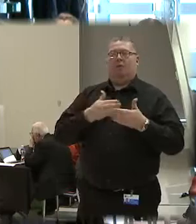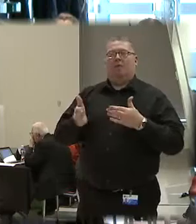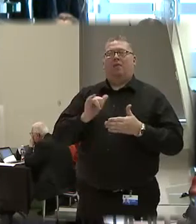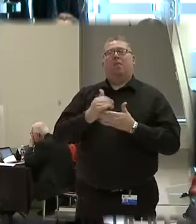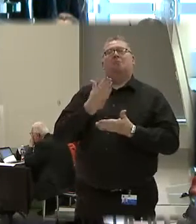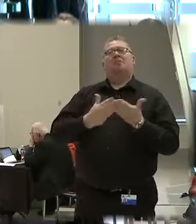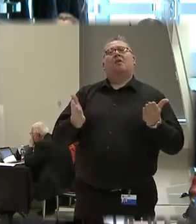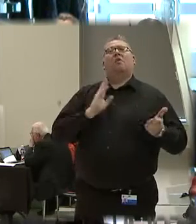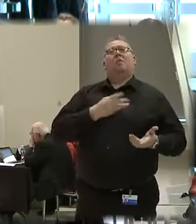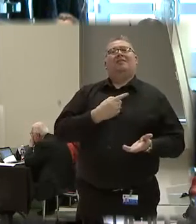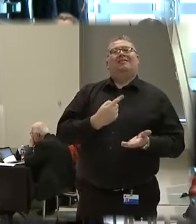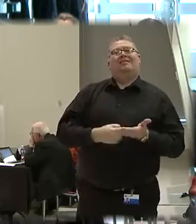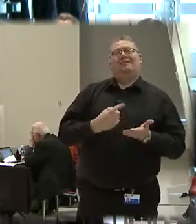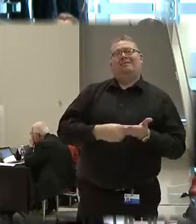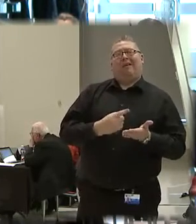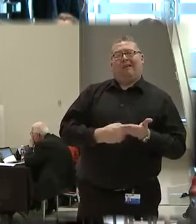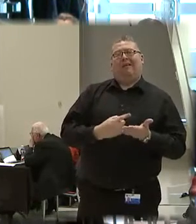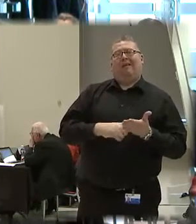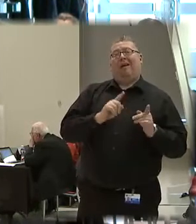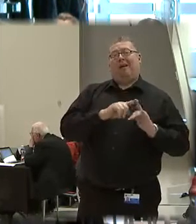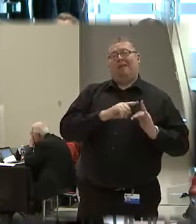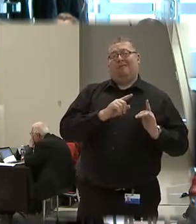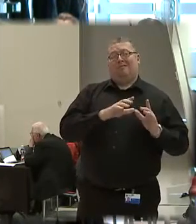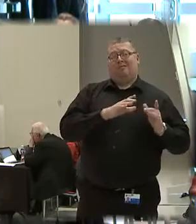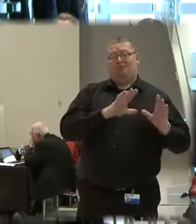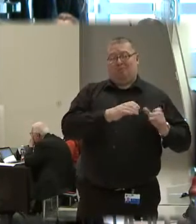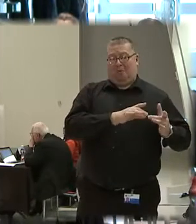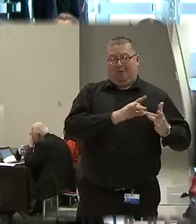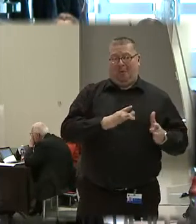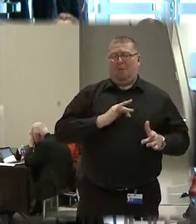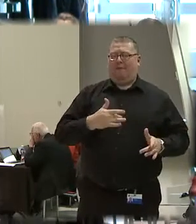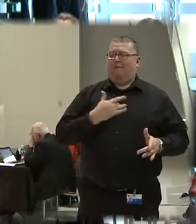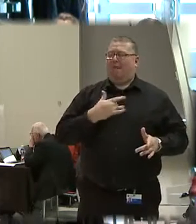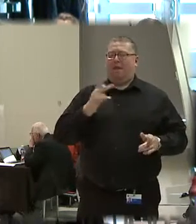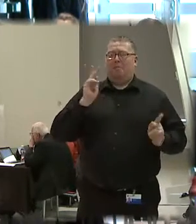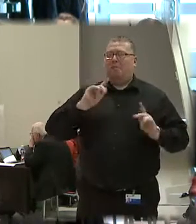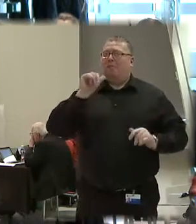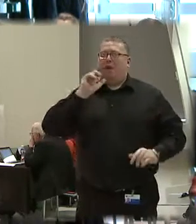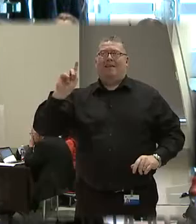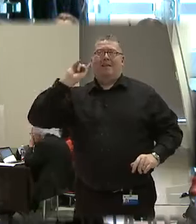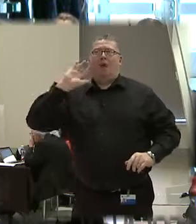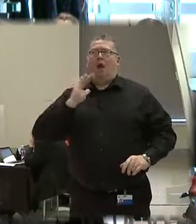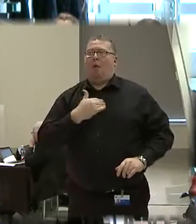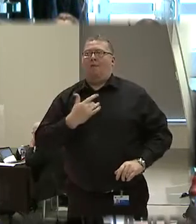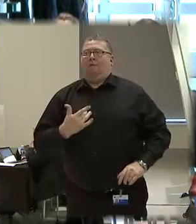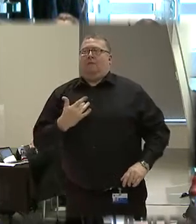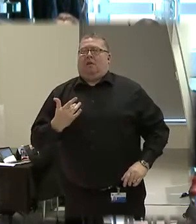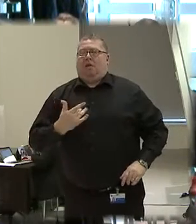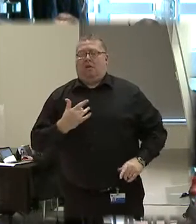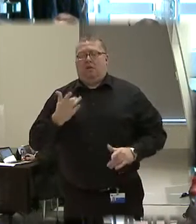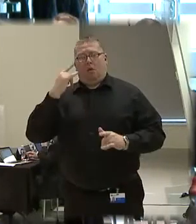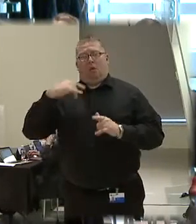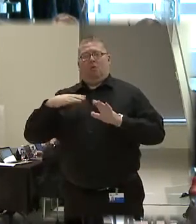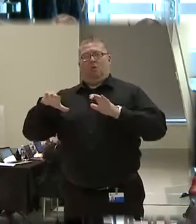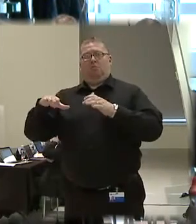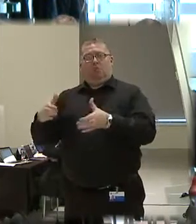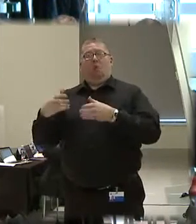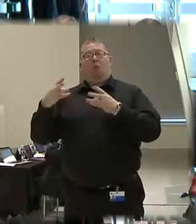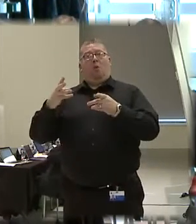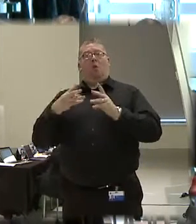discussed as individuals who, feel unheard. So the mass demonstrations are a form of feeling